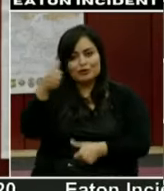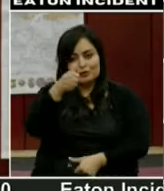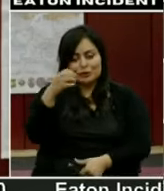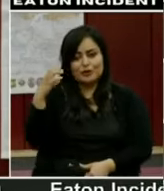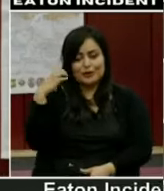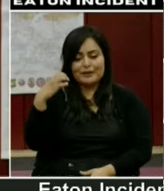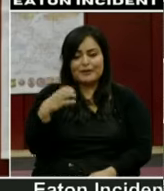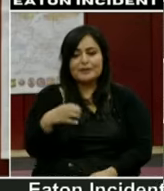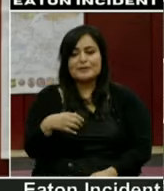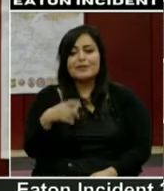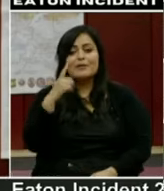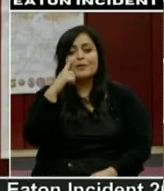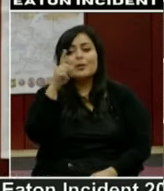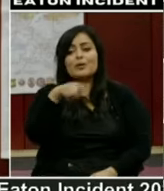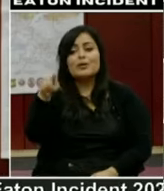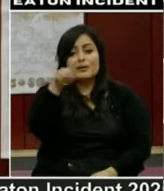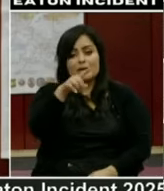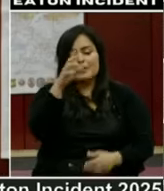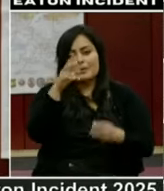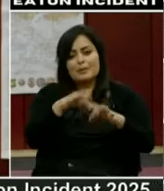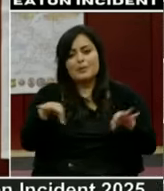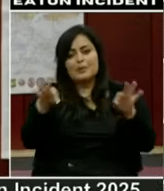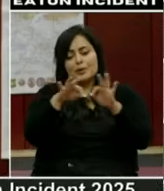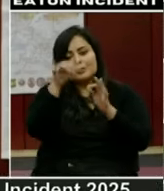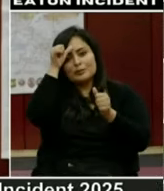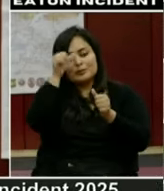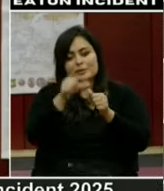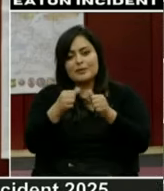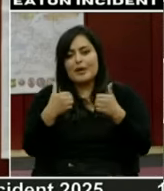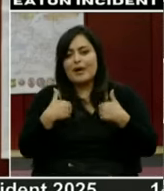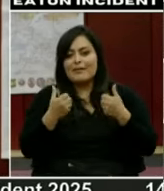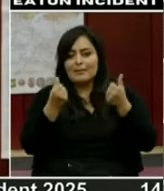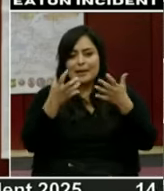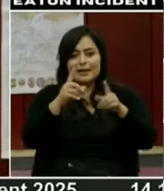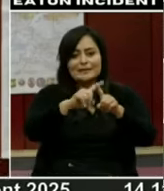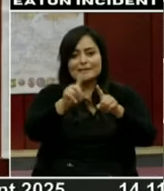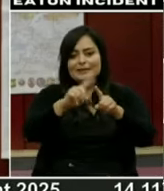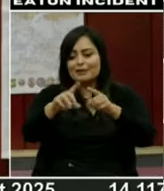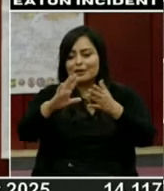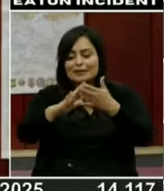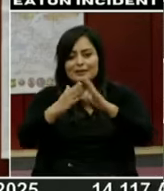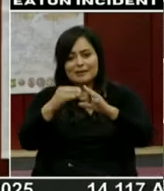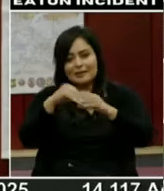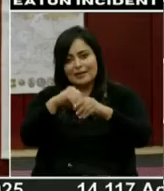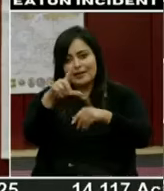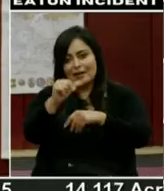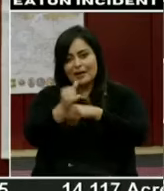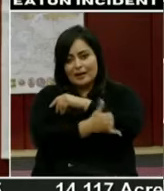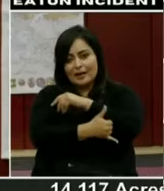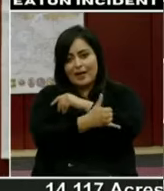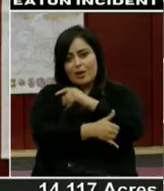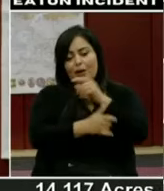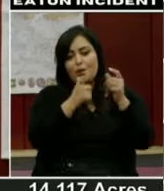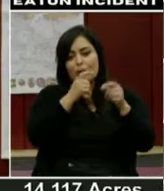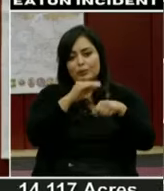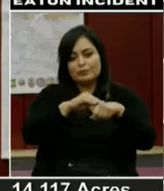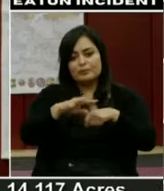important to remember that there were numerous cities across Los Angeles County impacted by the Eaton fire.